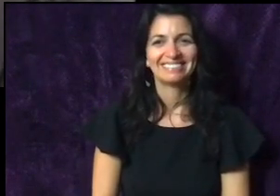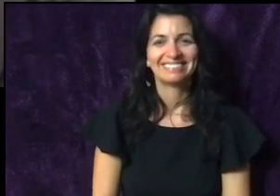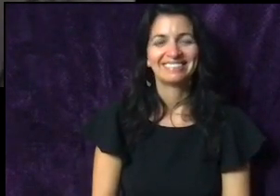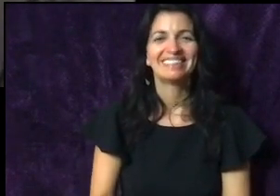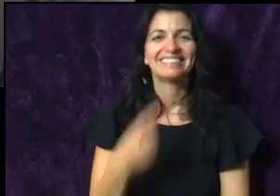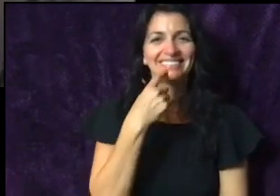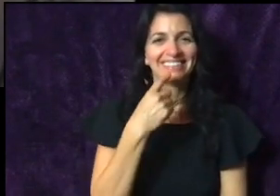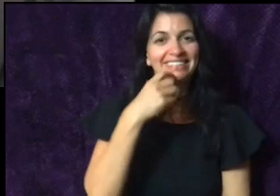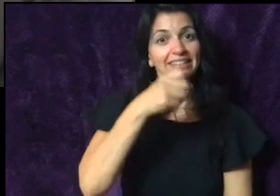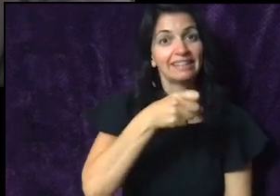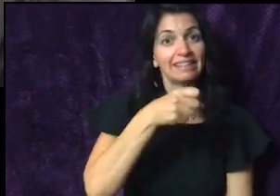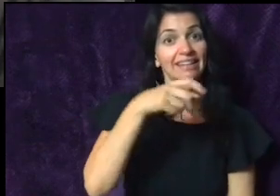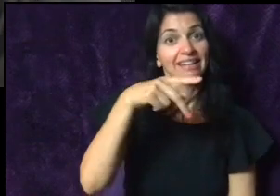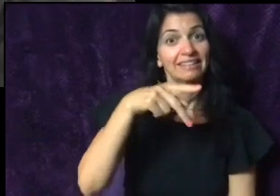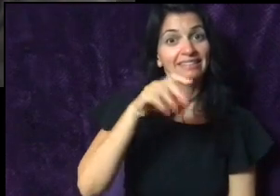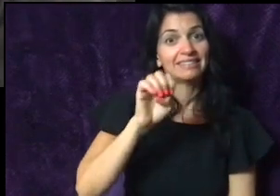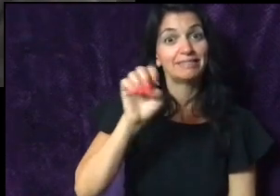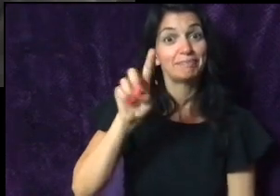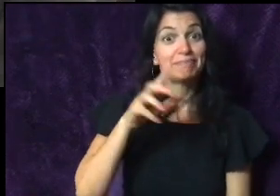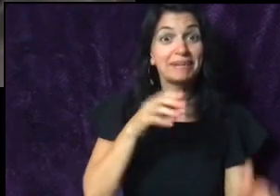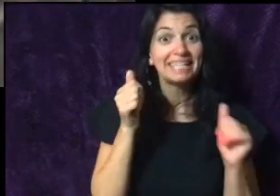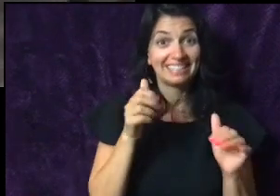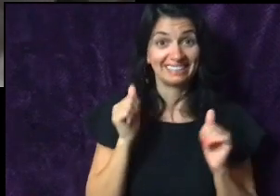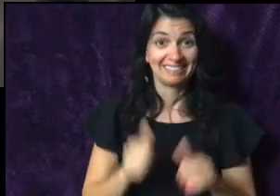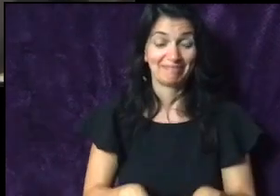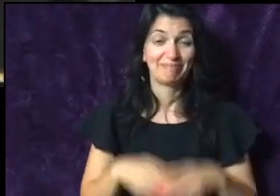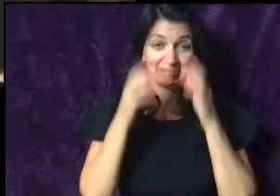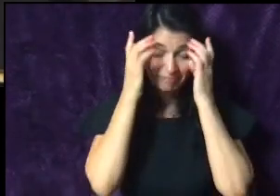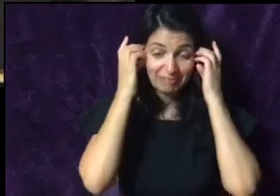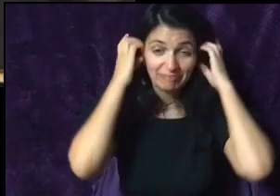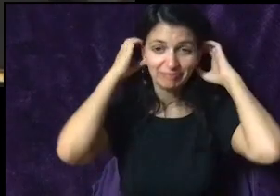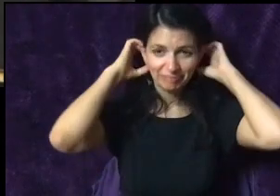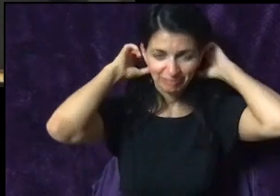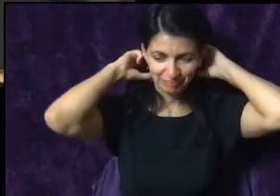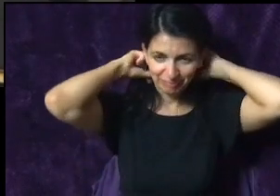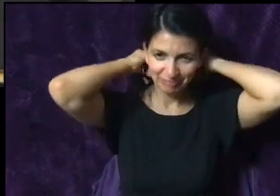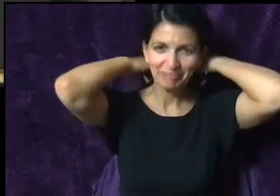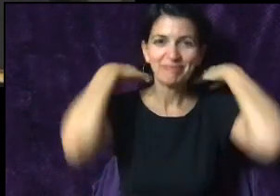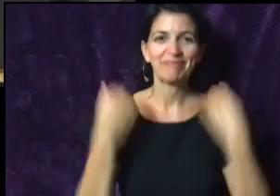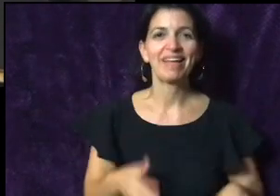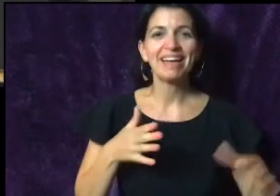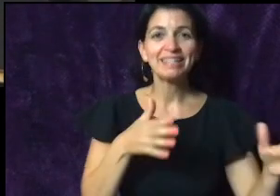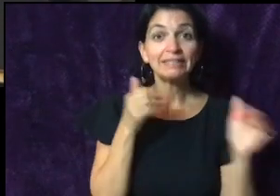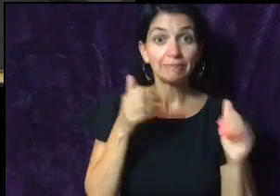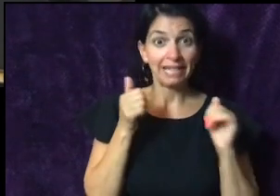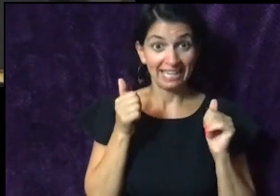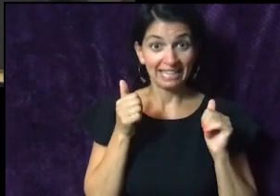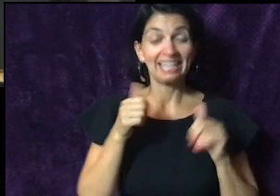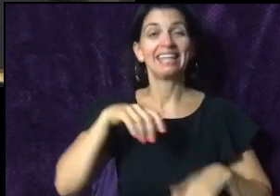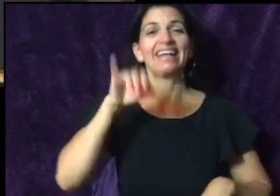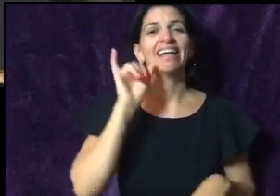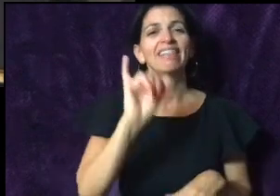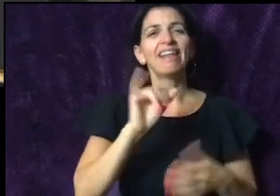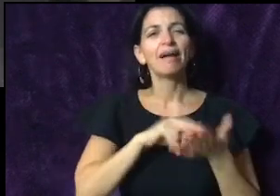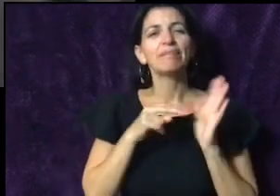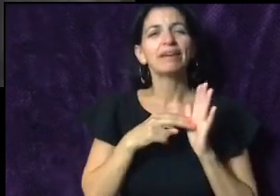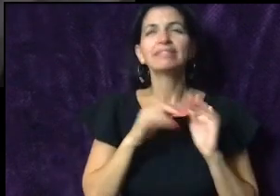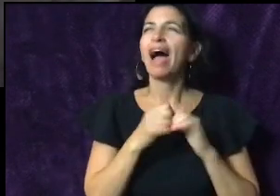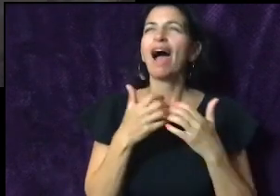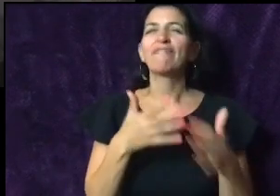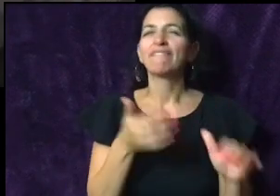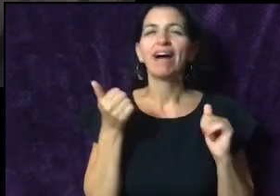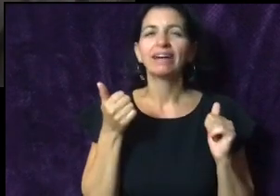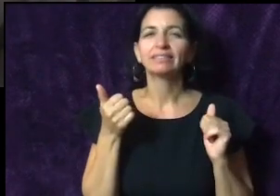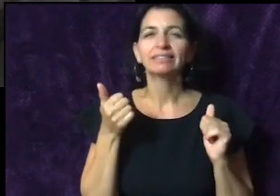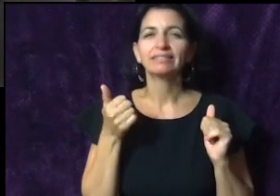you can read it backwards even if it shows up backwards. It says speed. And speed is how fast